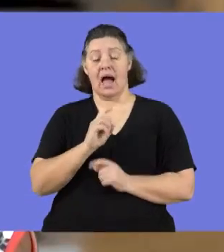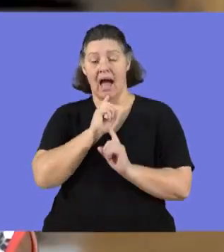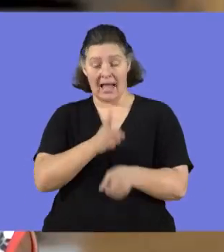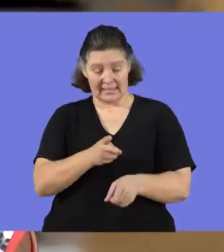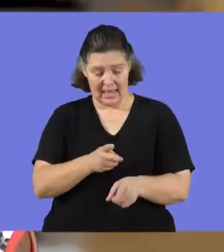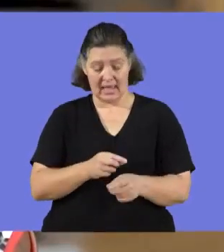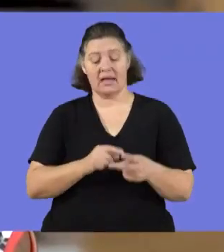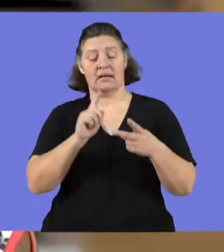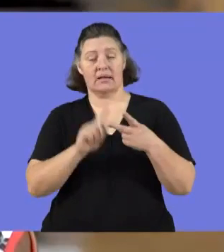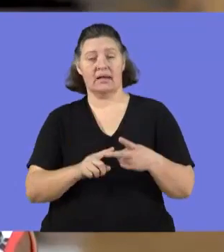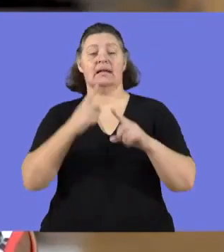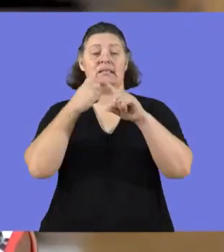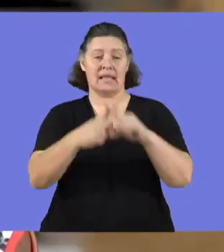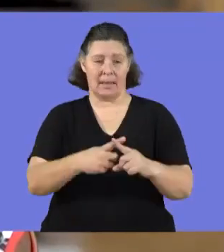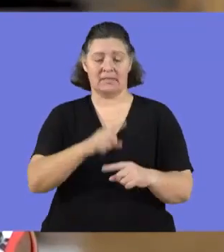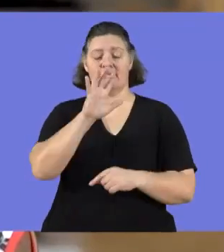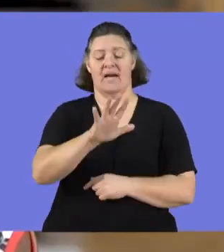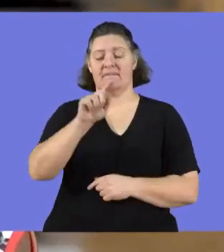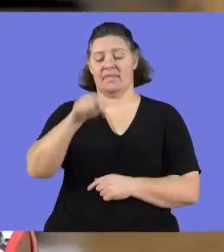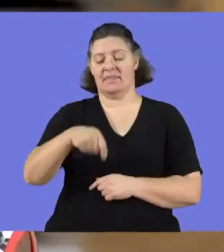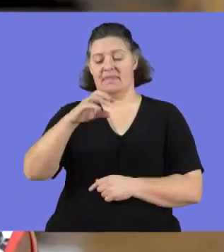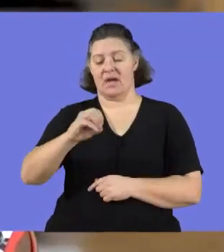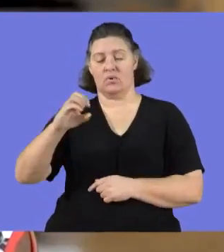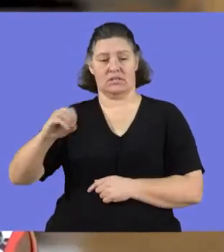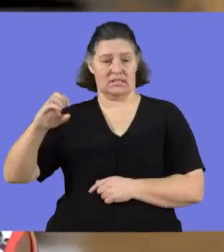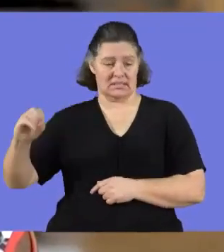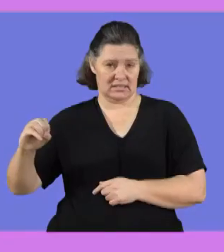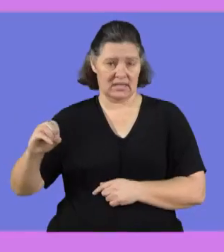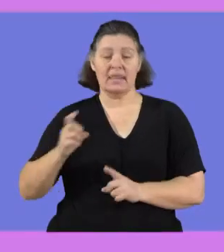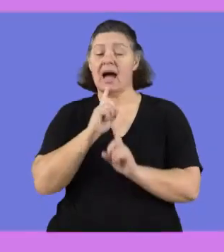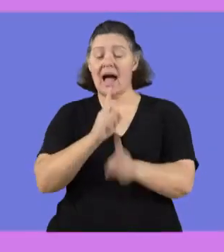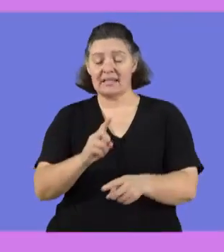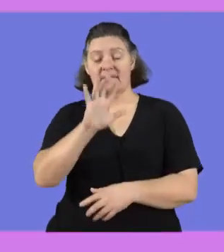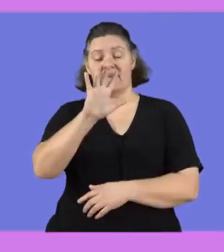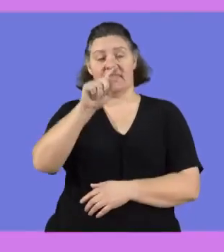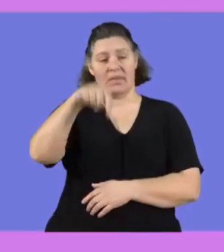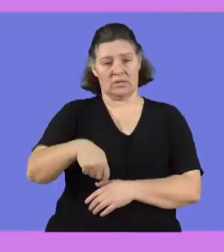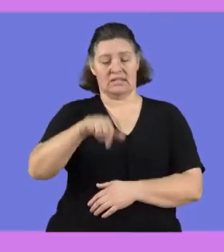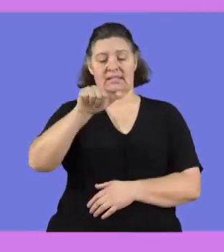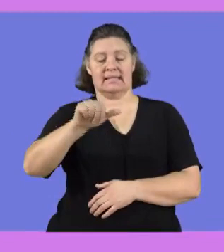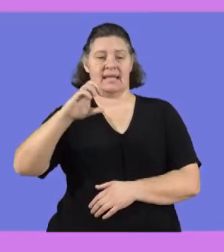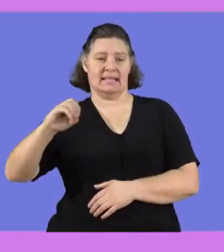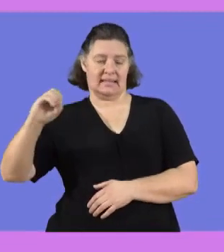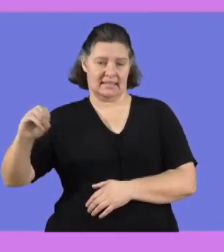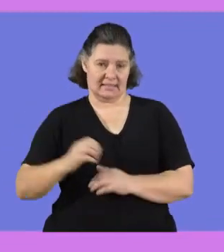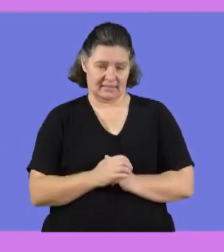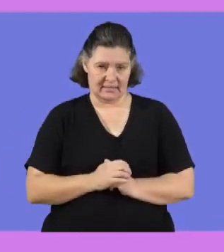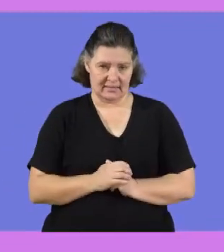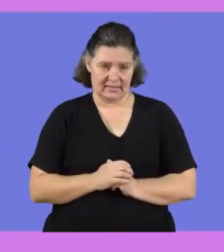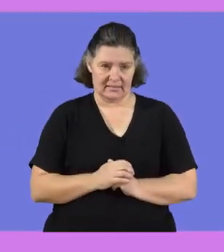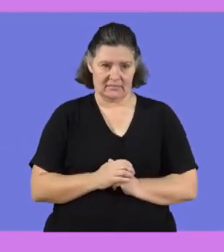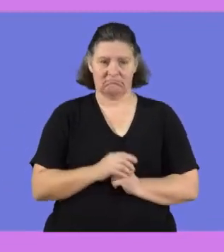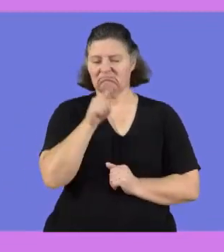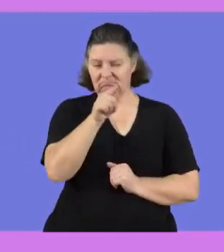100. Then the answer that we get, we multiply it by 5,000 rand. And the answer we